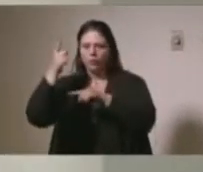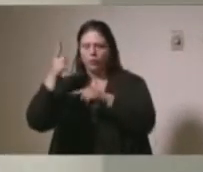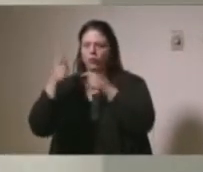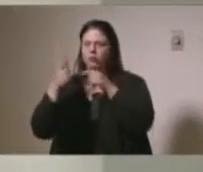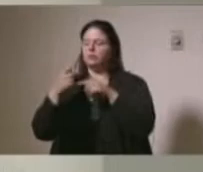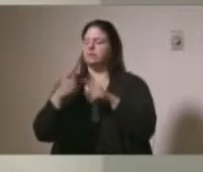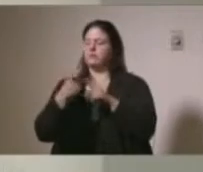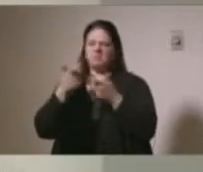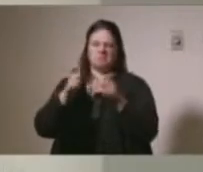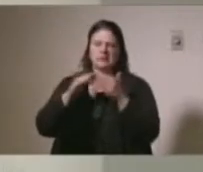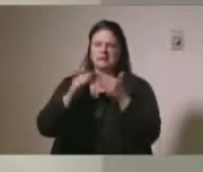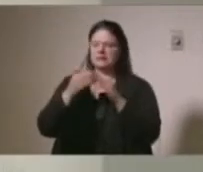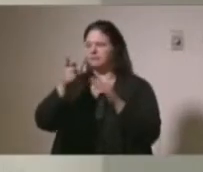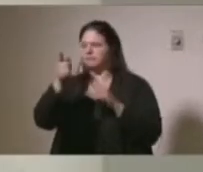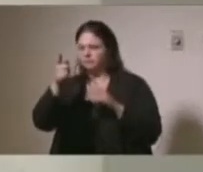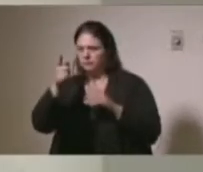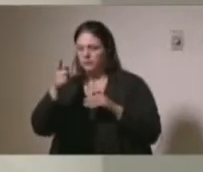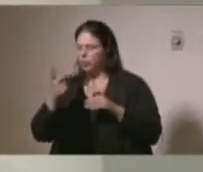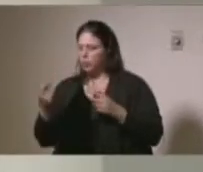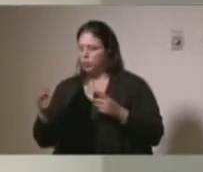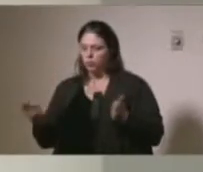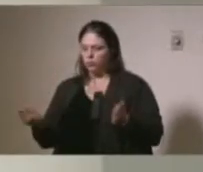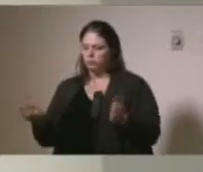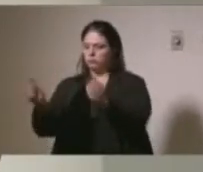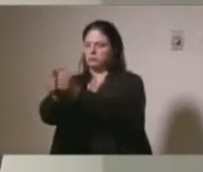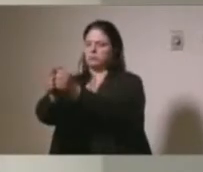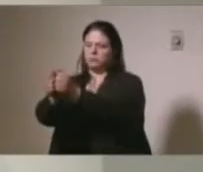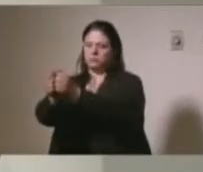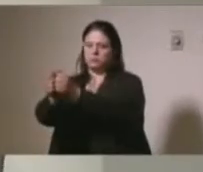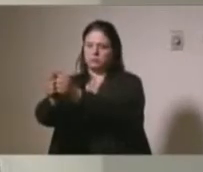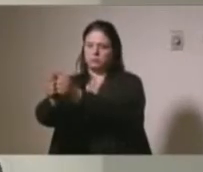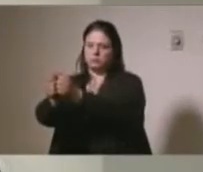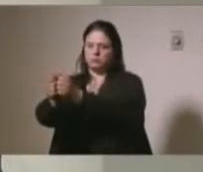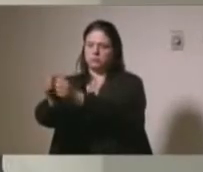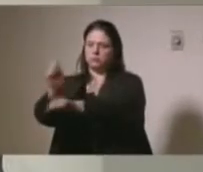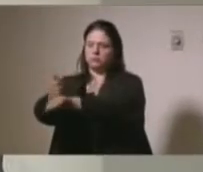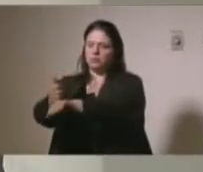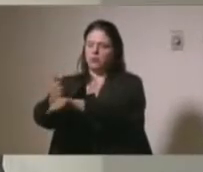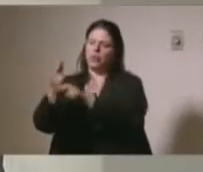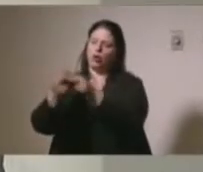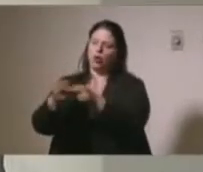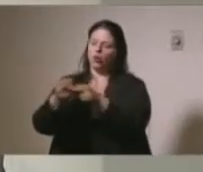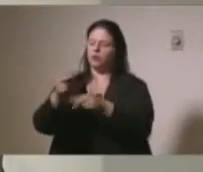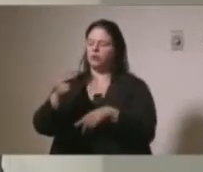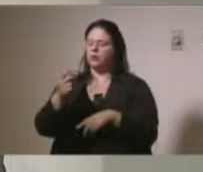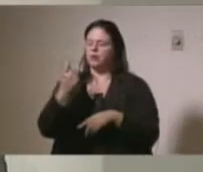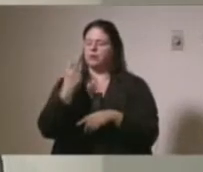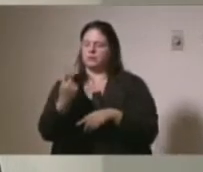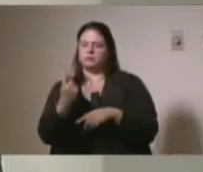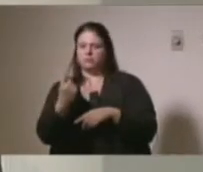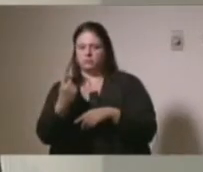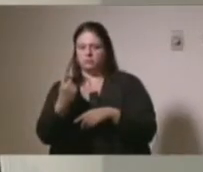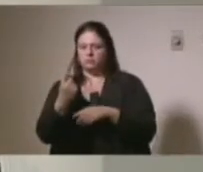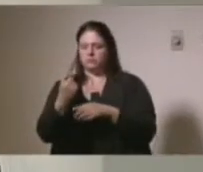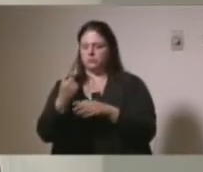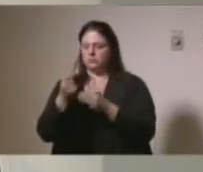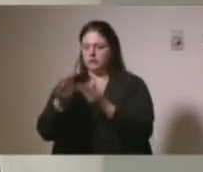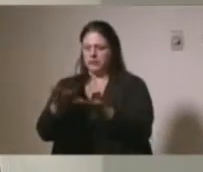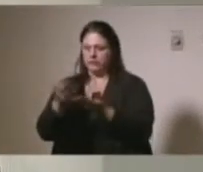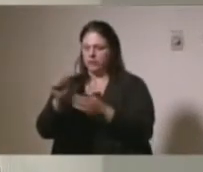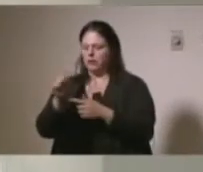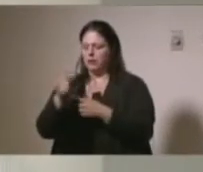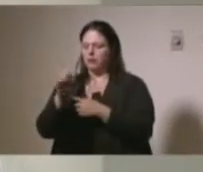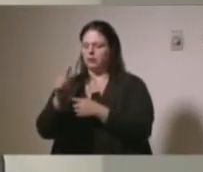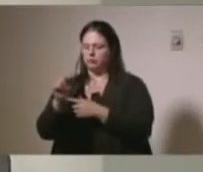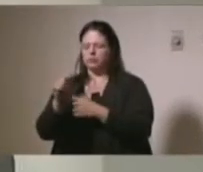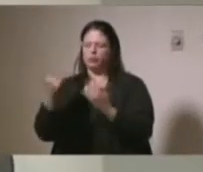what they'll do is that will be a joint site. And it's called Single Delivery Agent, and it's already been trialled in a